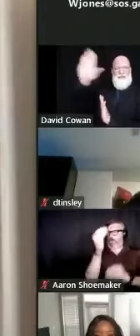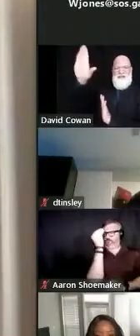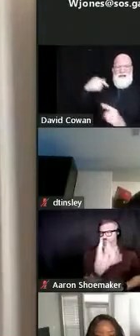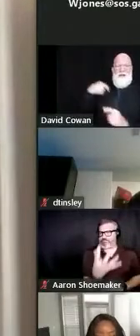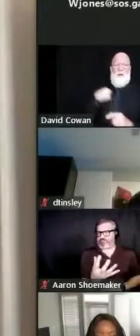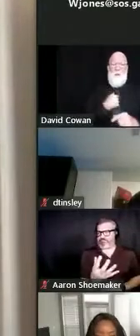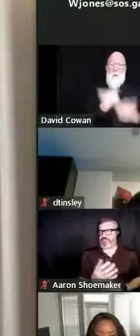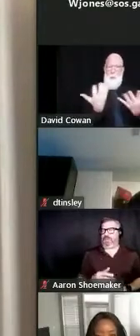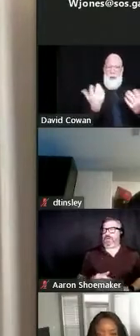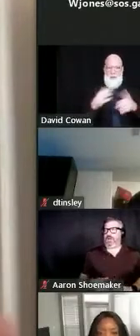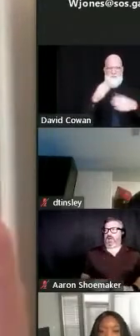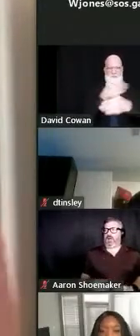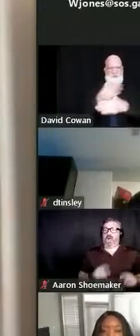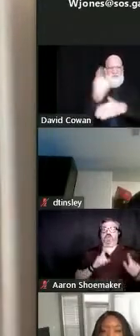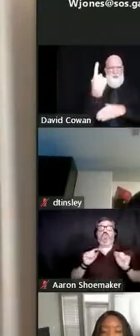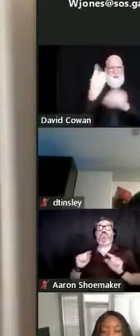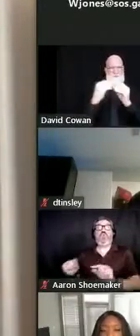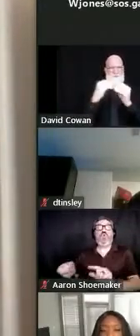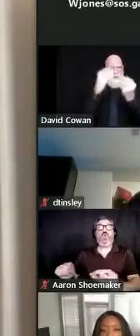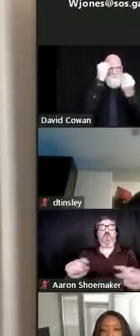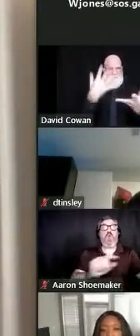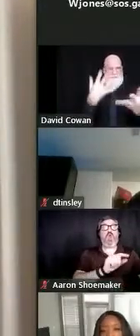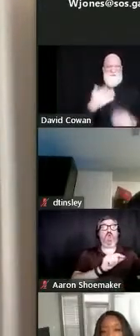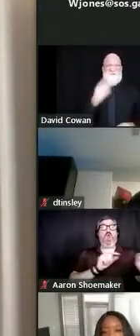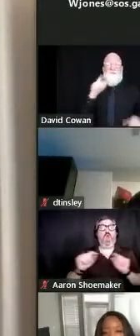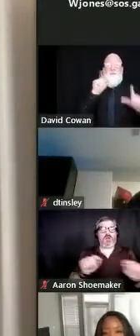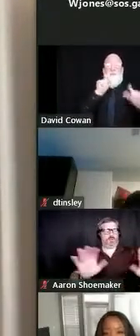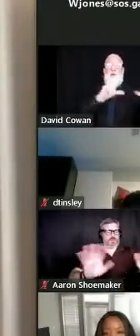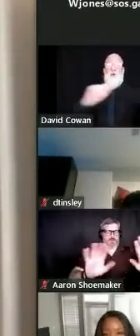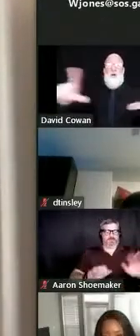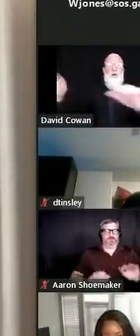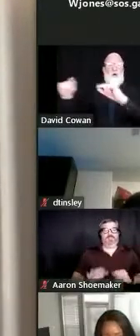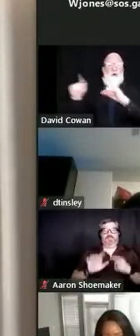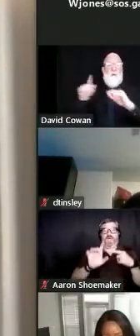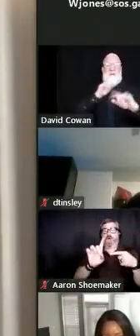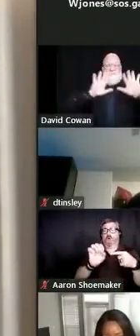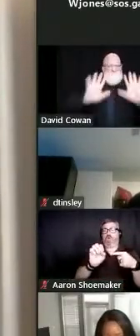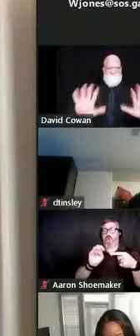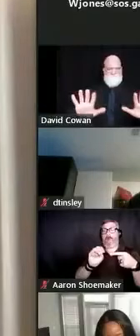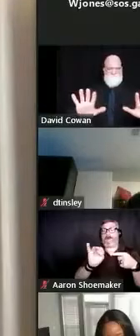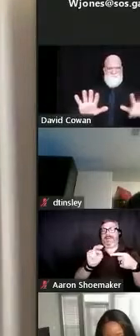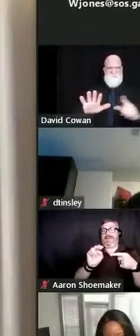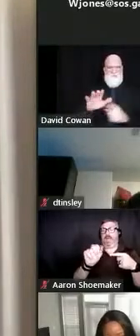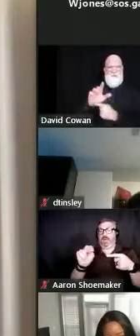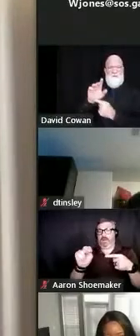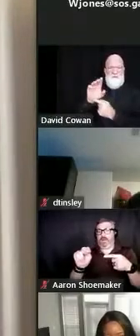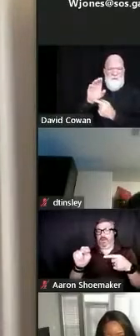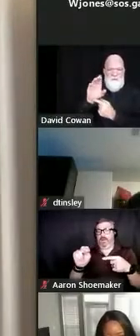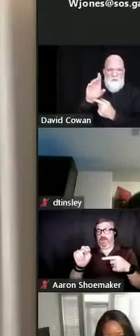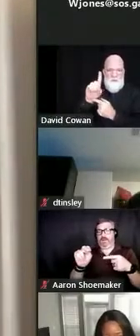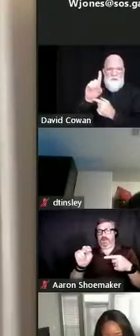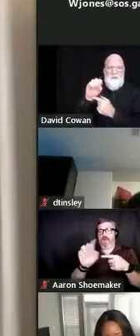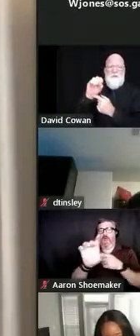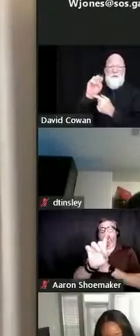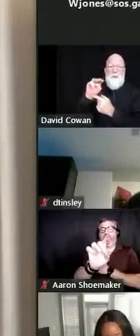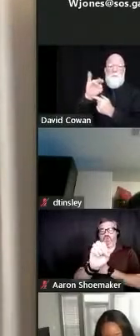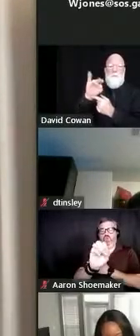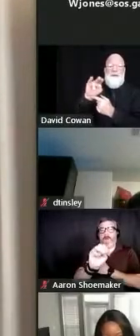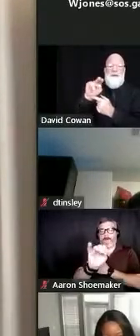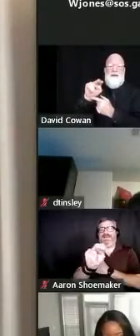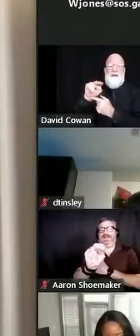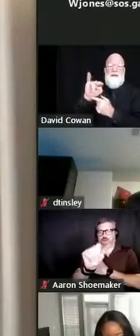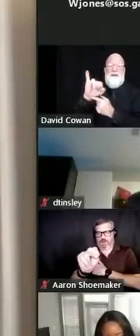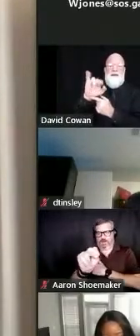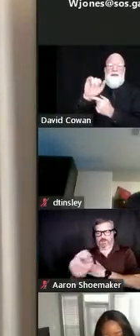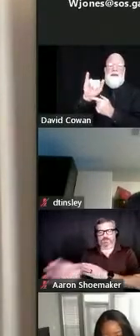disinformation day dominion and smartmatic completely different companies smartmatic